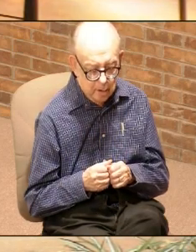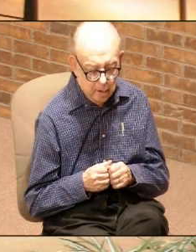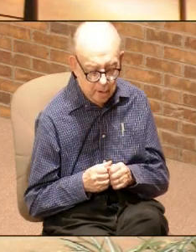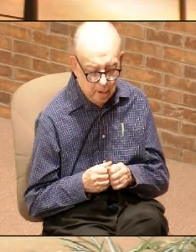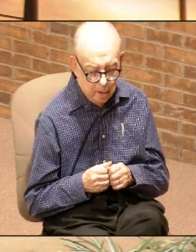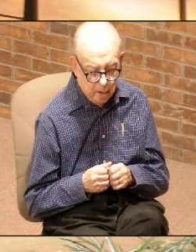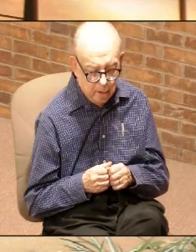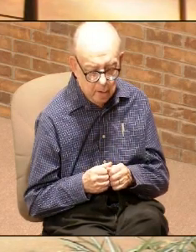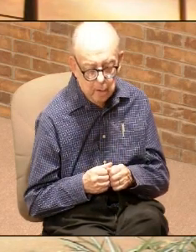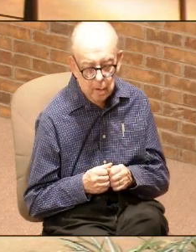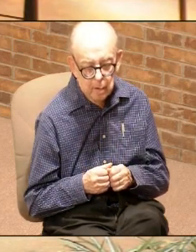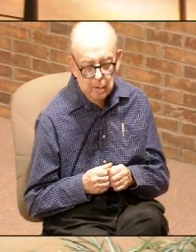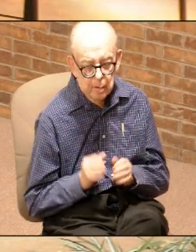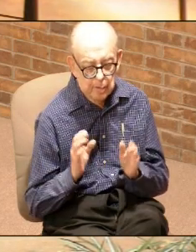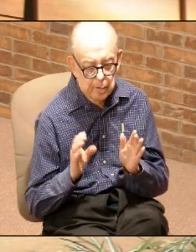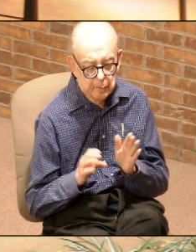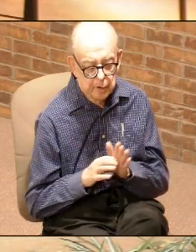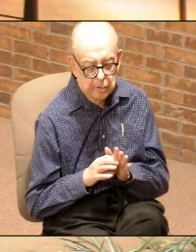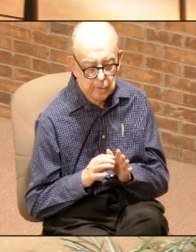walking with the Father?